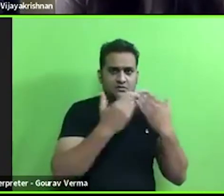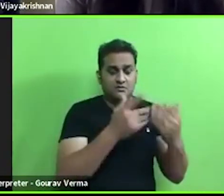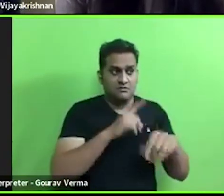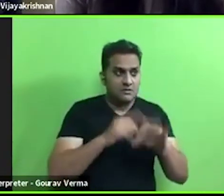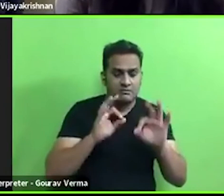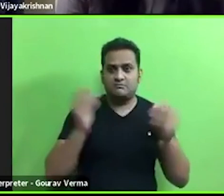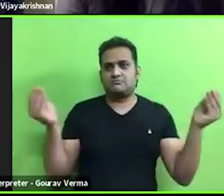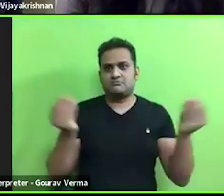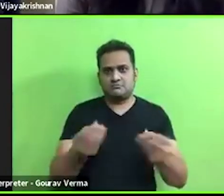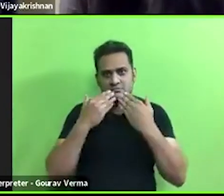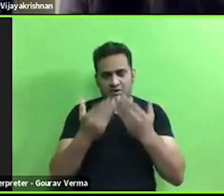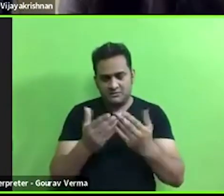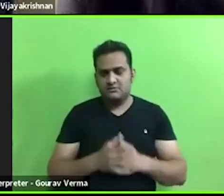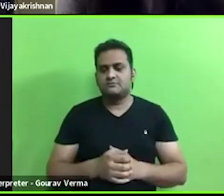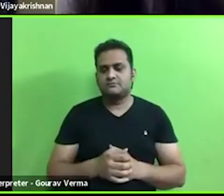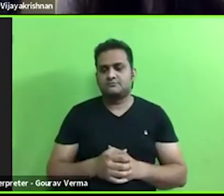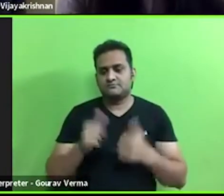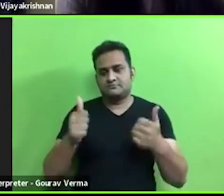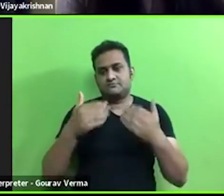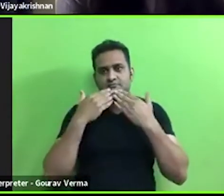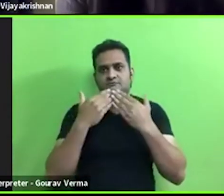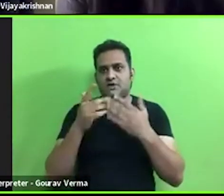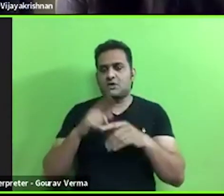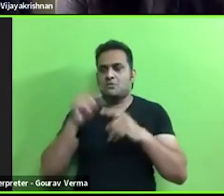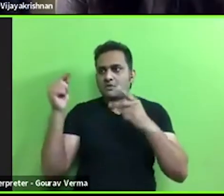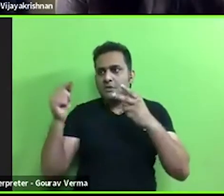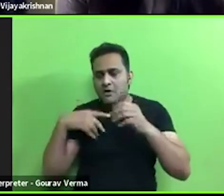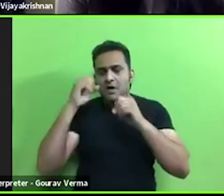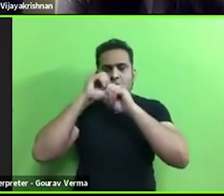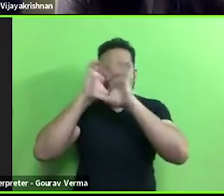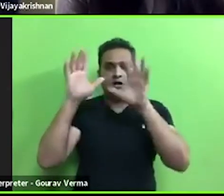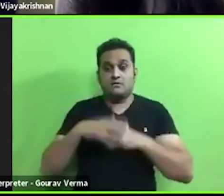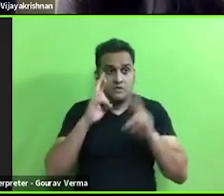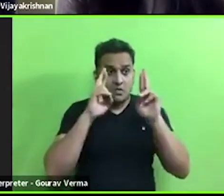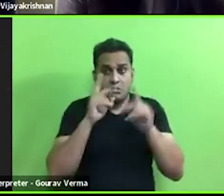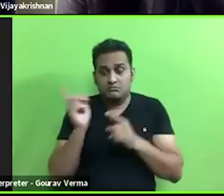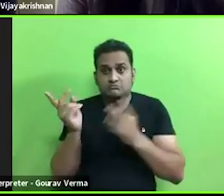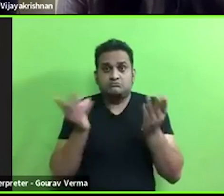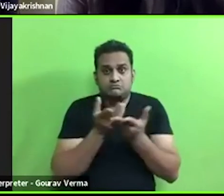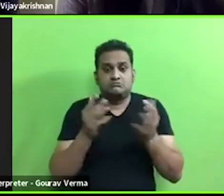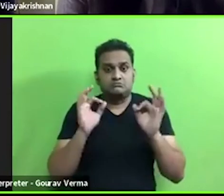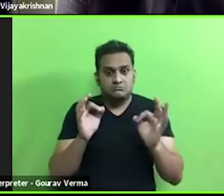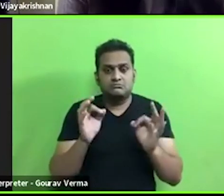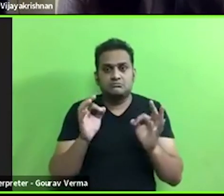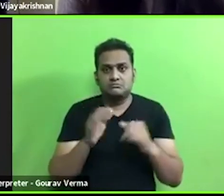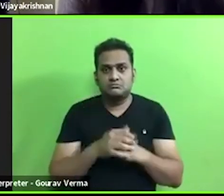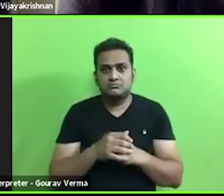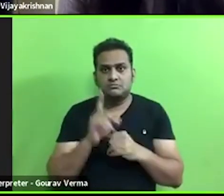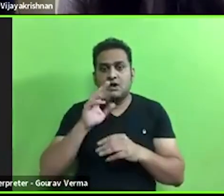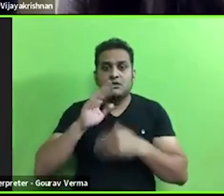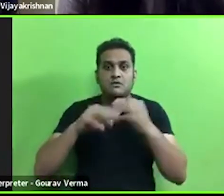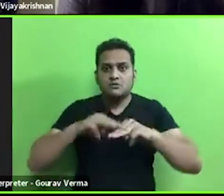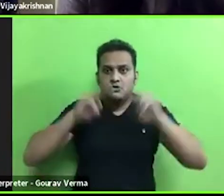so much, such profound insight. And I hope we both will, be able to host you at the museum